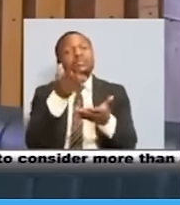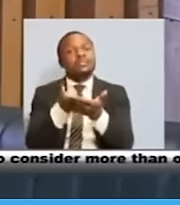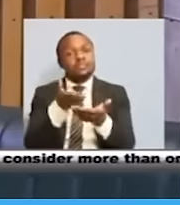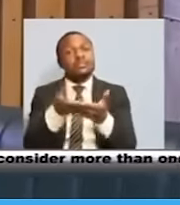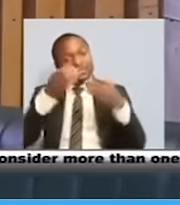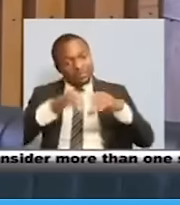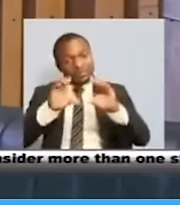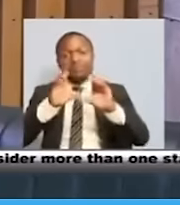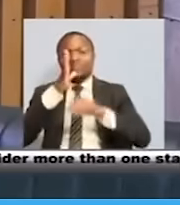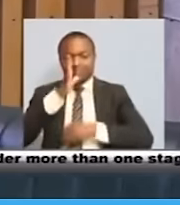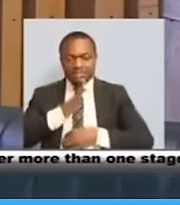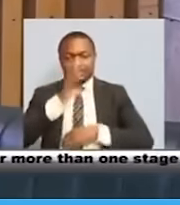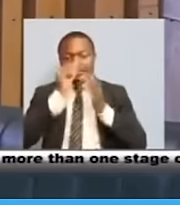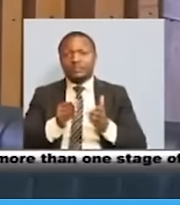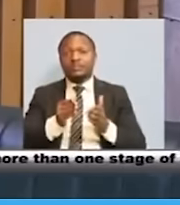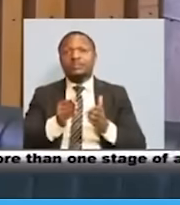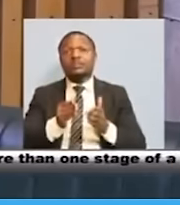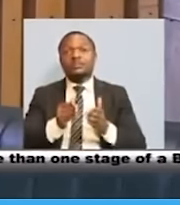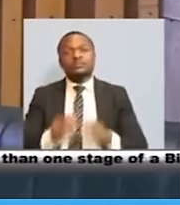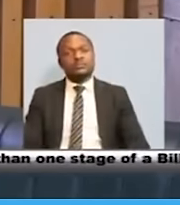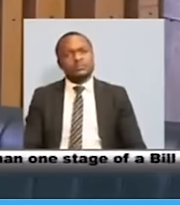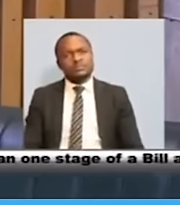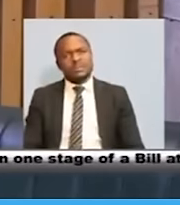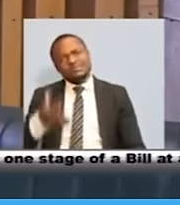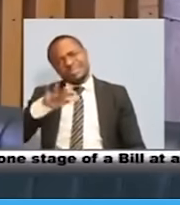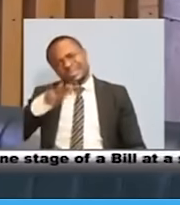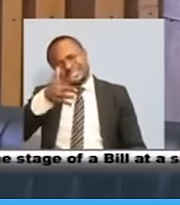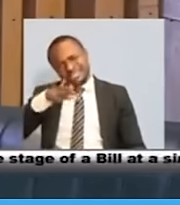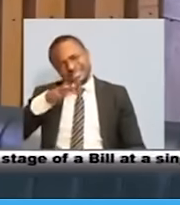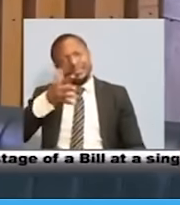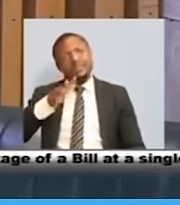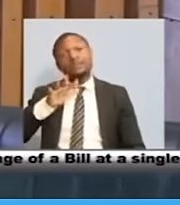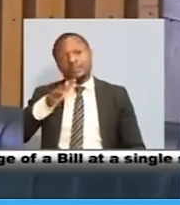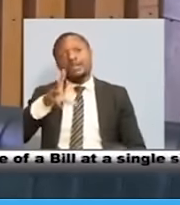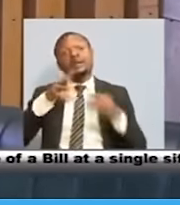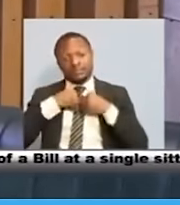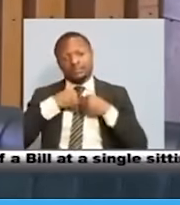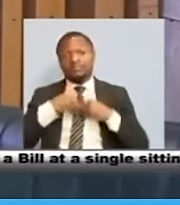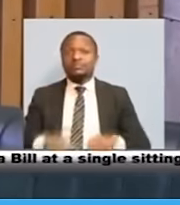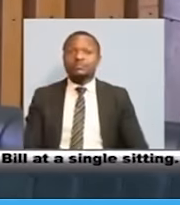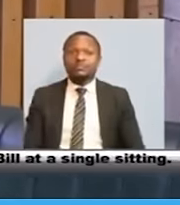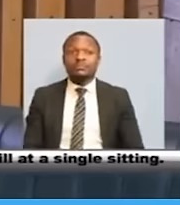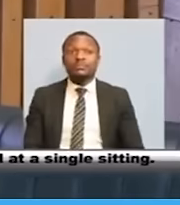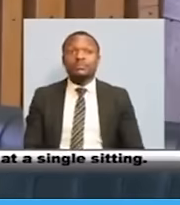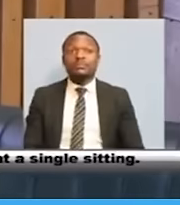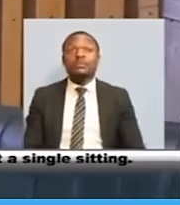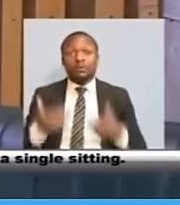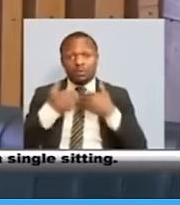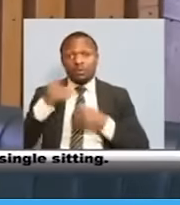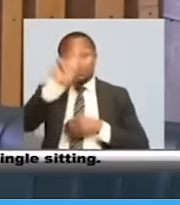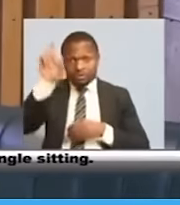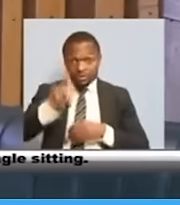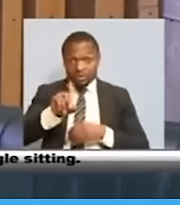to continue, Madam Speaker. We are reluctantly going to accept. In fact, we have got a question on